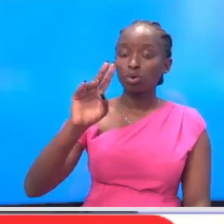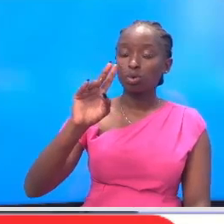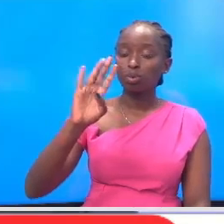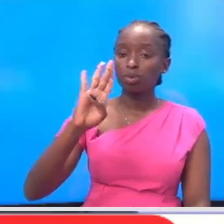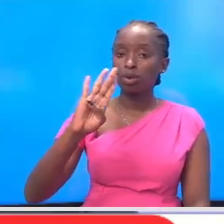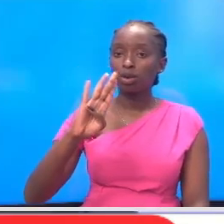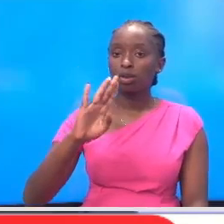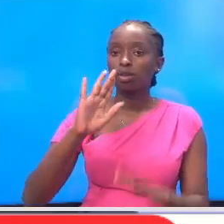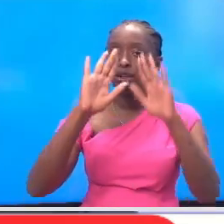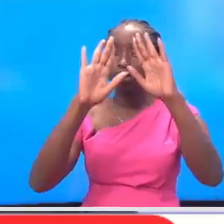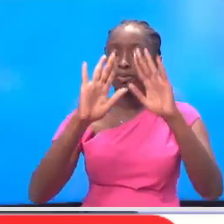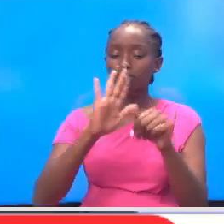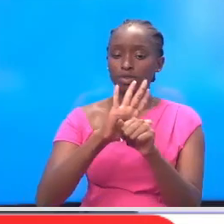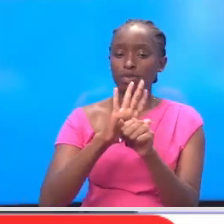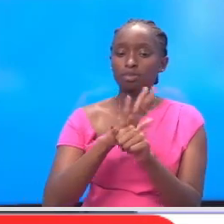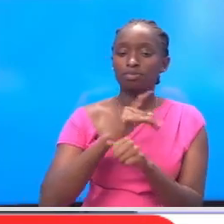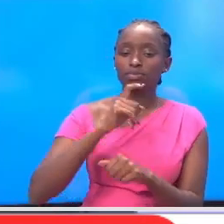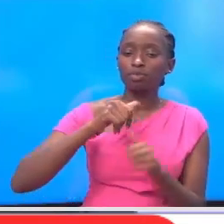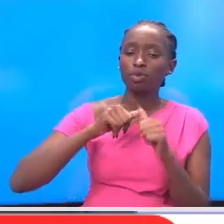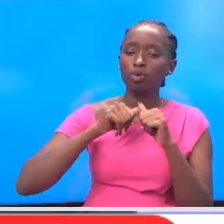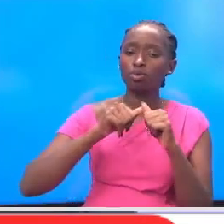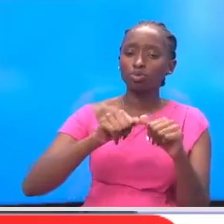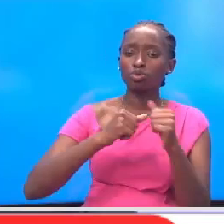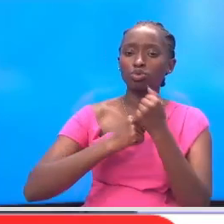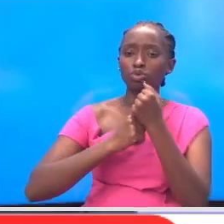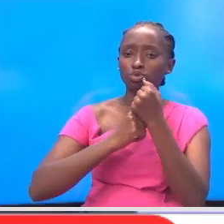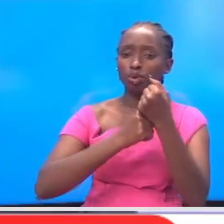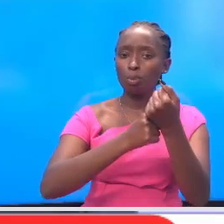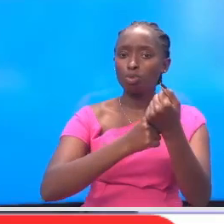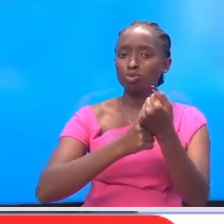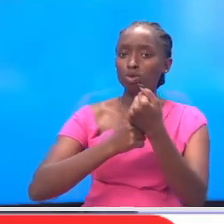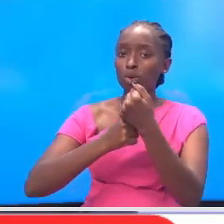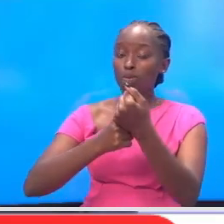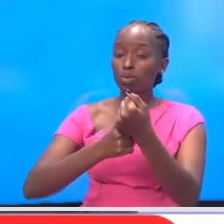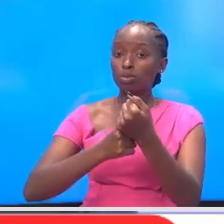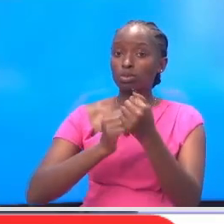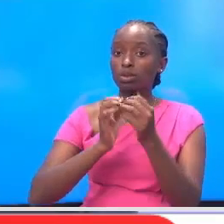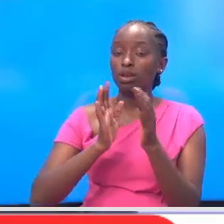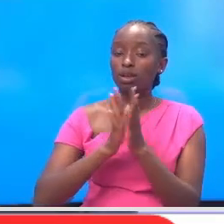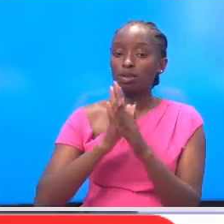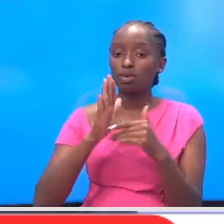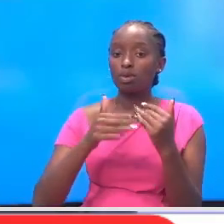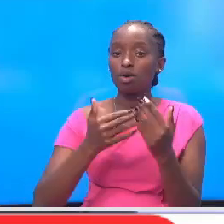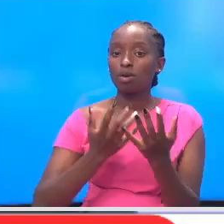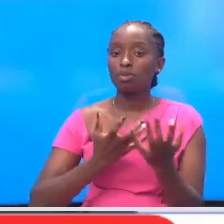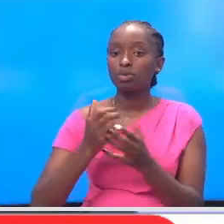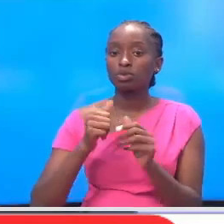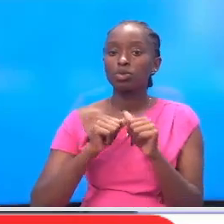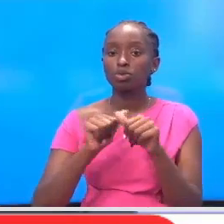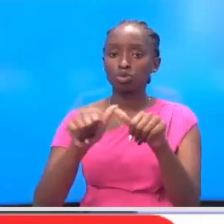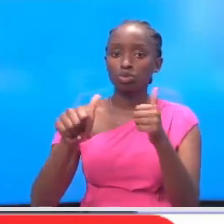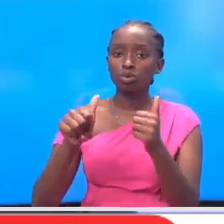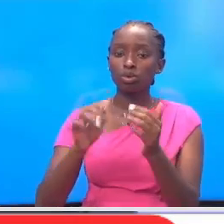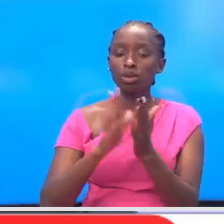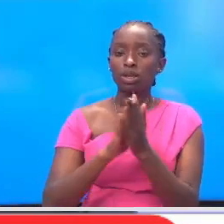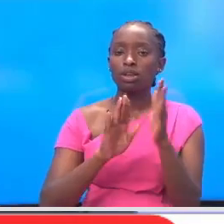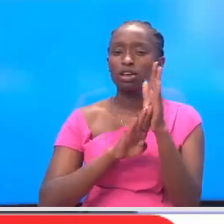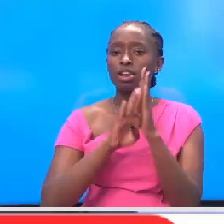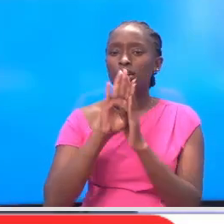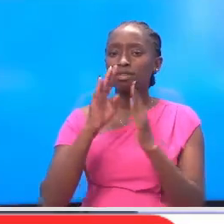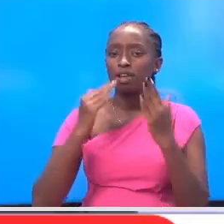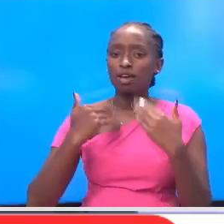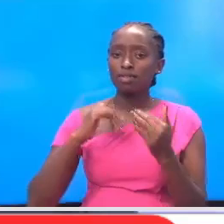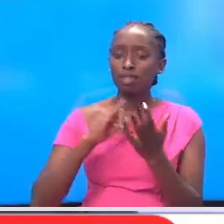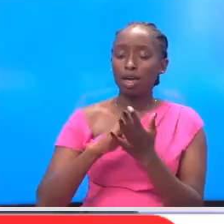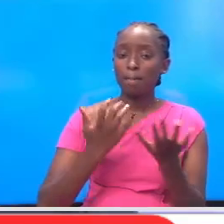to keep showing that support, to keep their businesses running, to keep their businesses going, and we developed that business